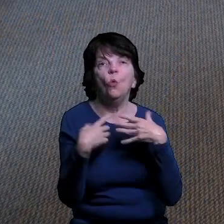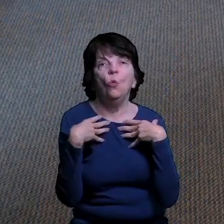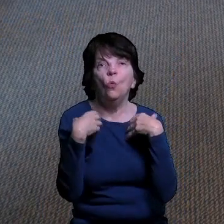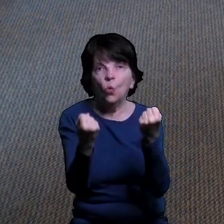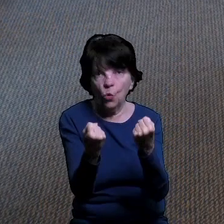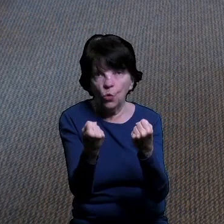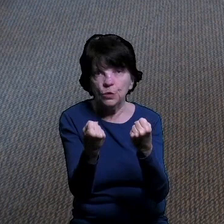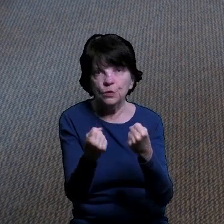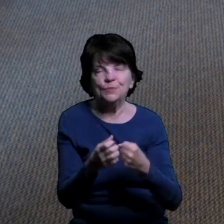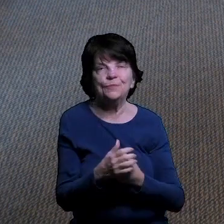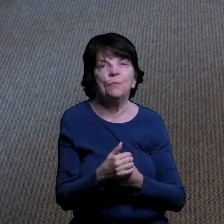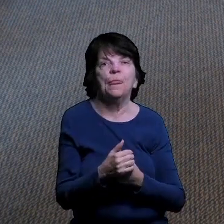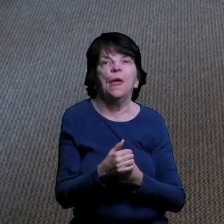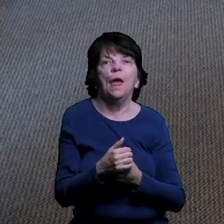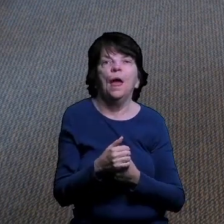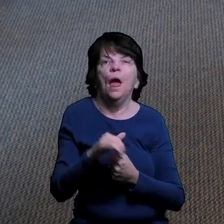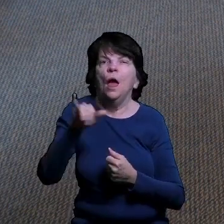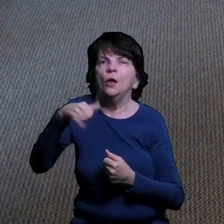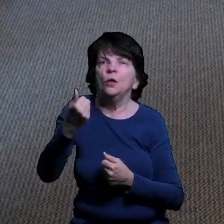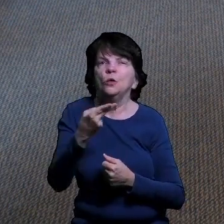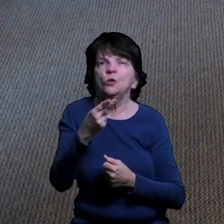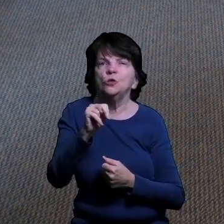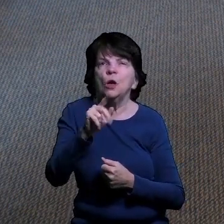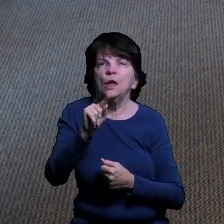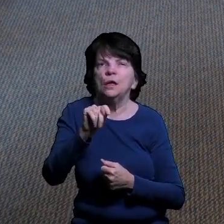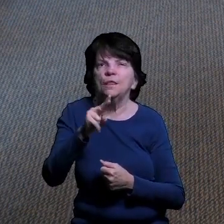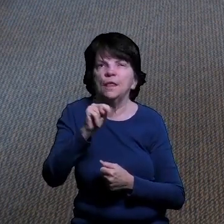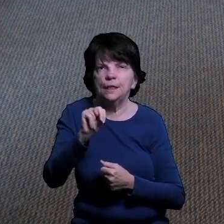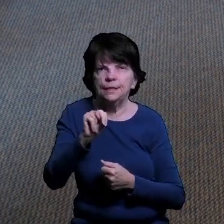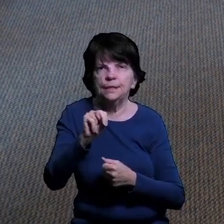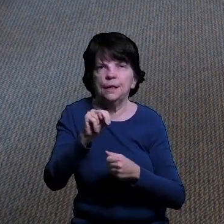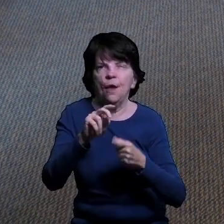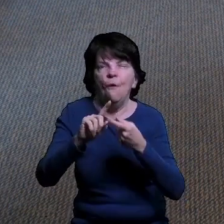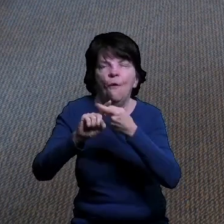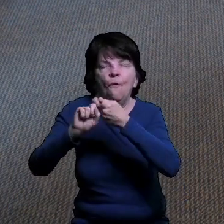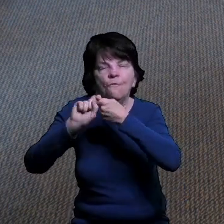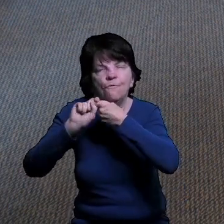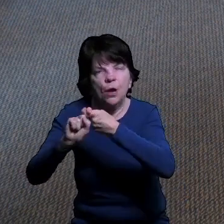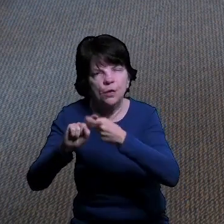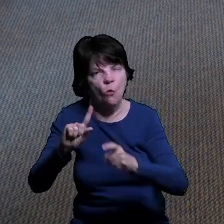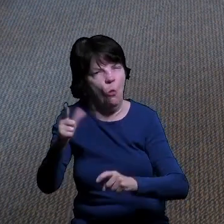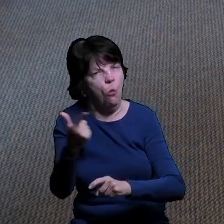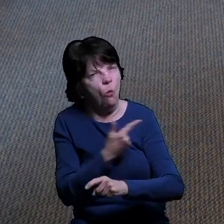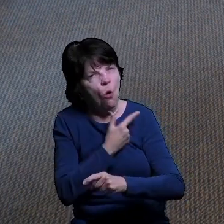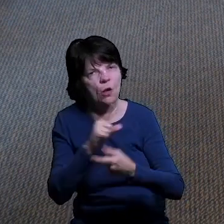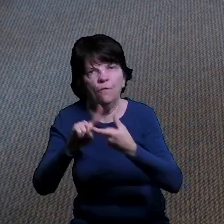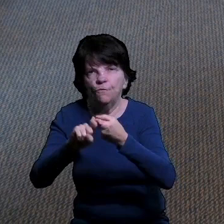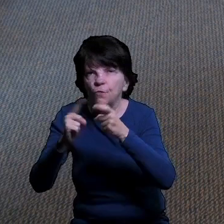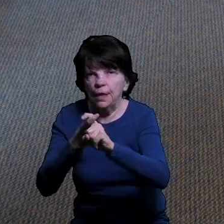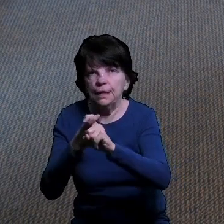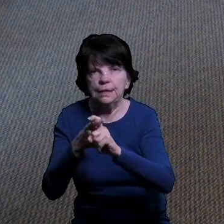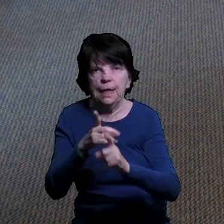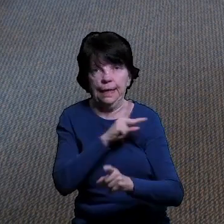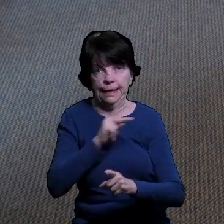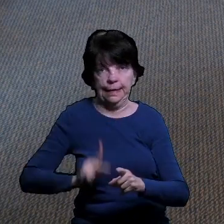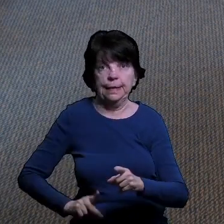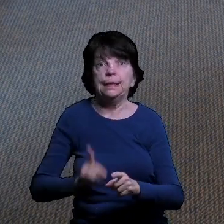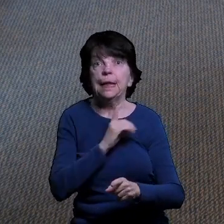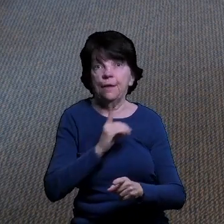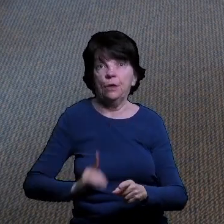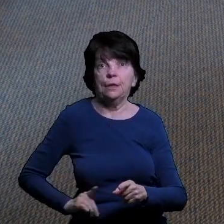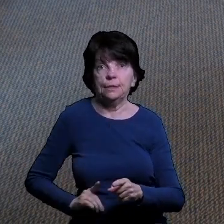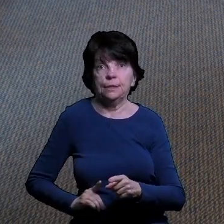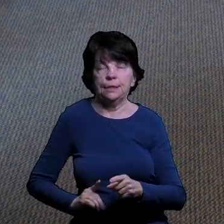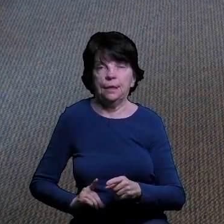Jonathan, week two, was a loyal friend, a person who stood by David's side in the midst of